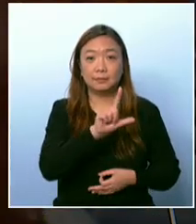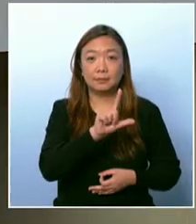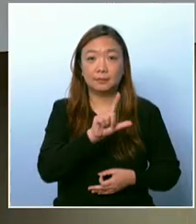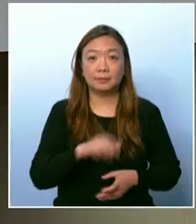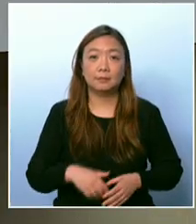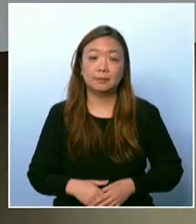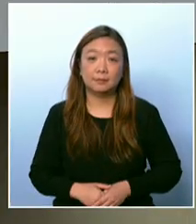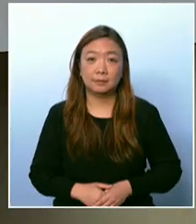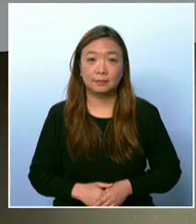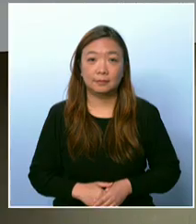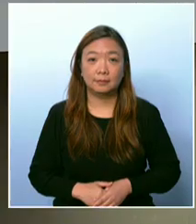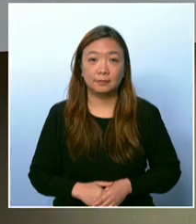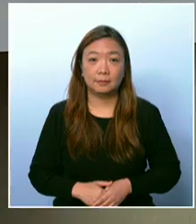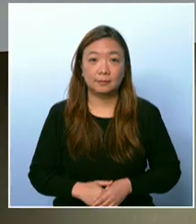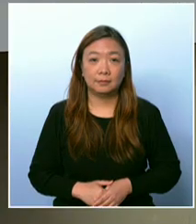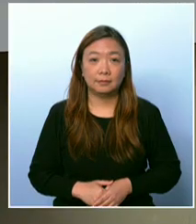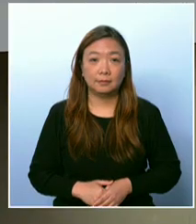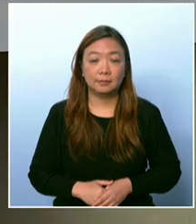Starry Lee.